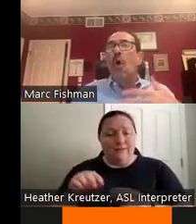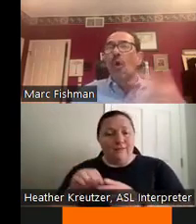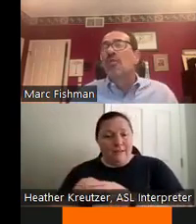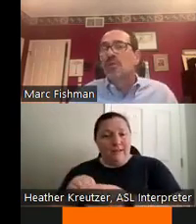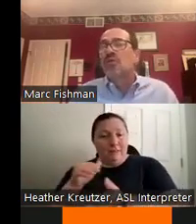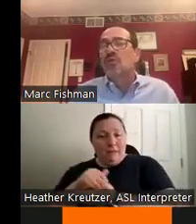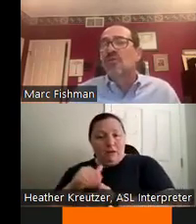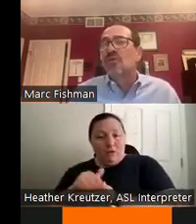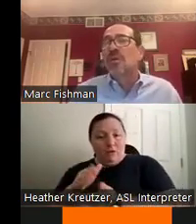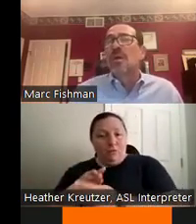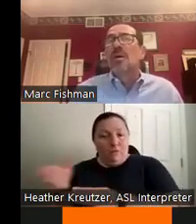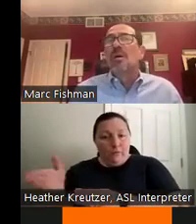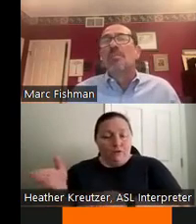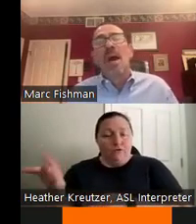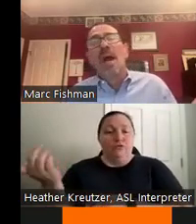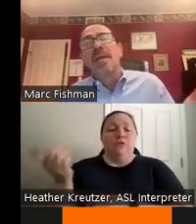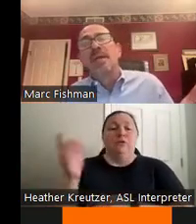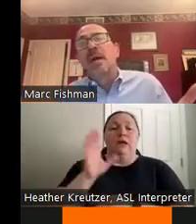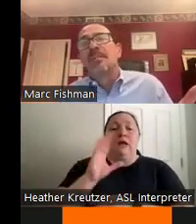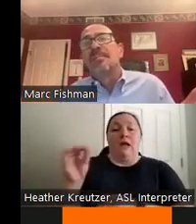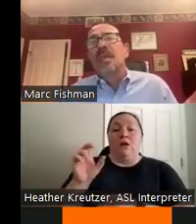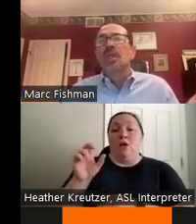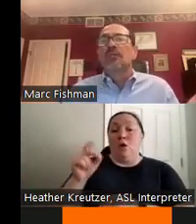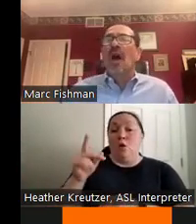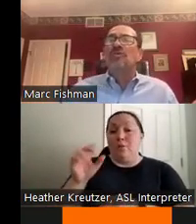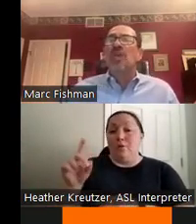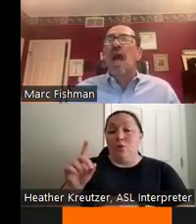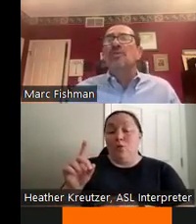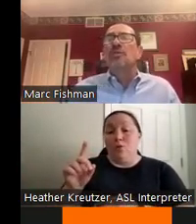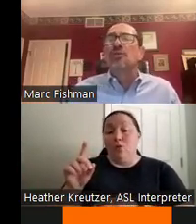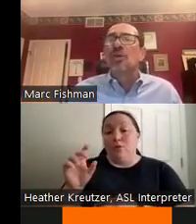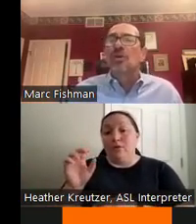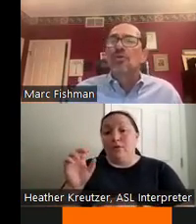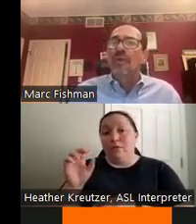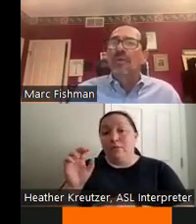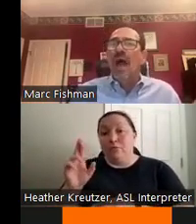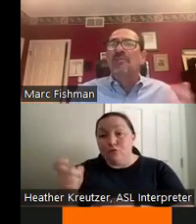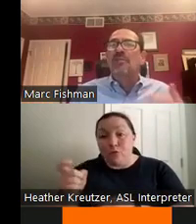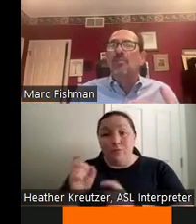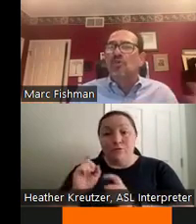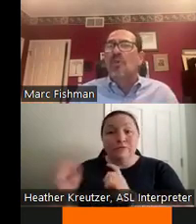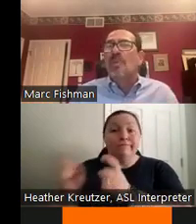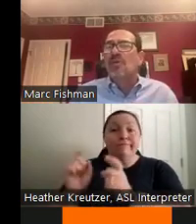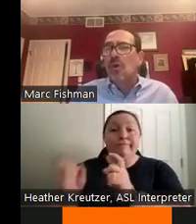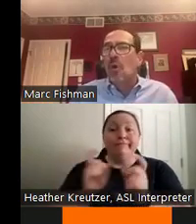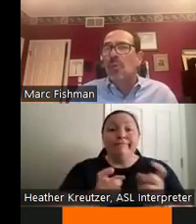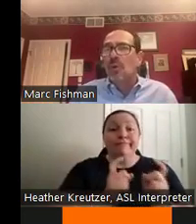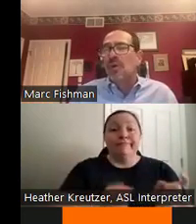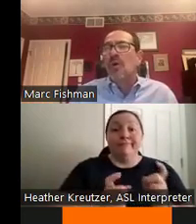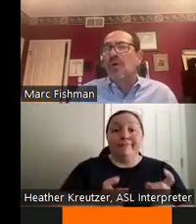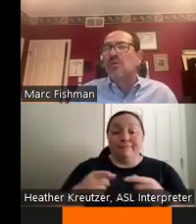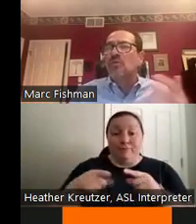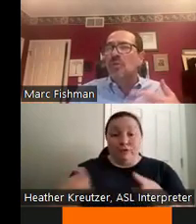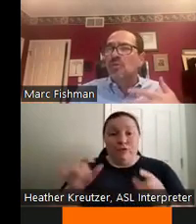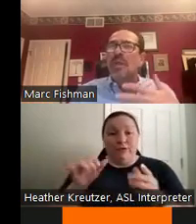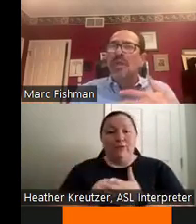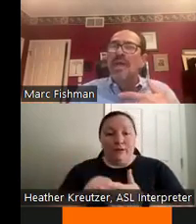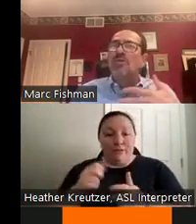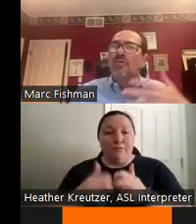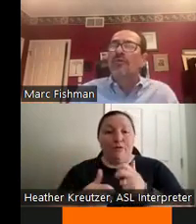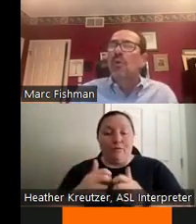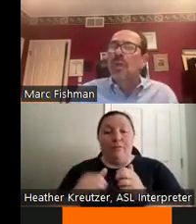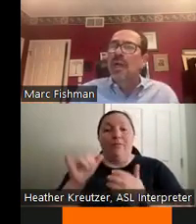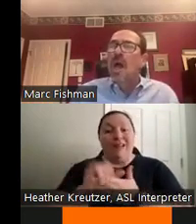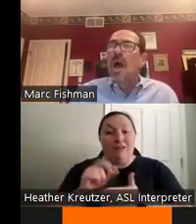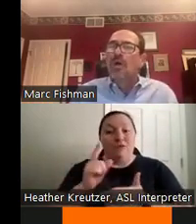course, the overprescription by ill-advised doctors during the height of the prescription opioid crisis was what